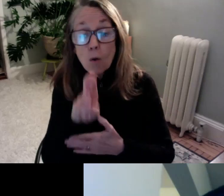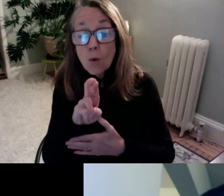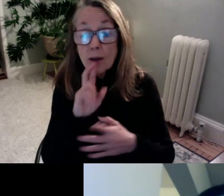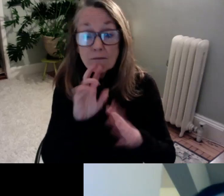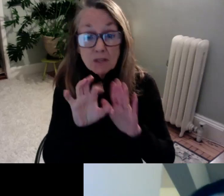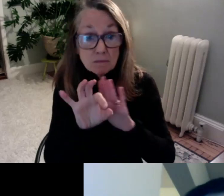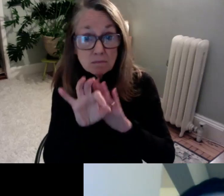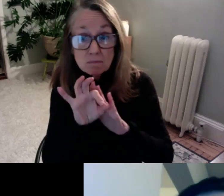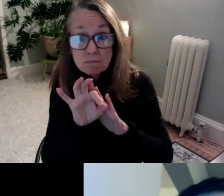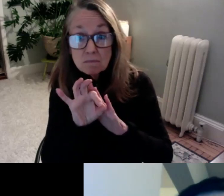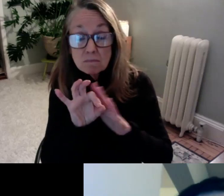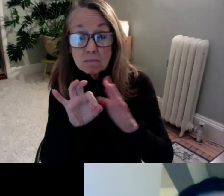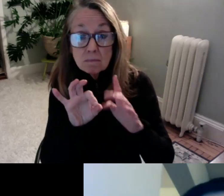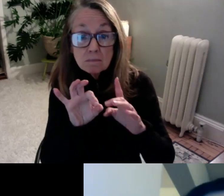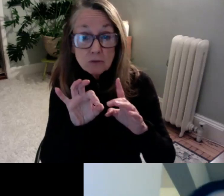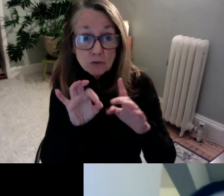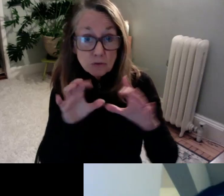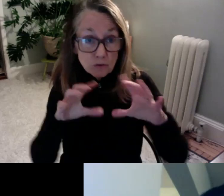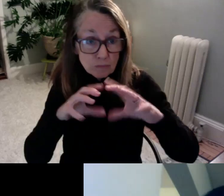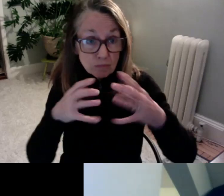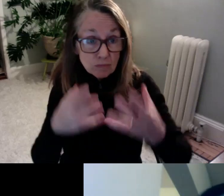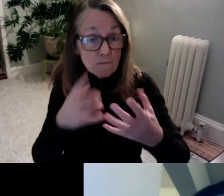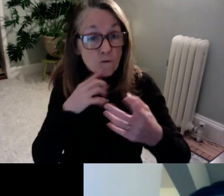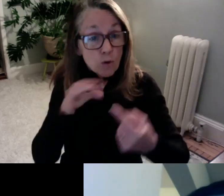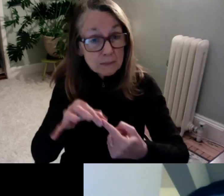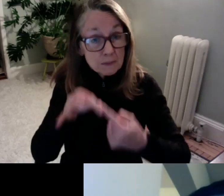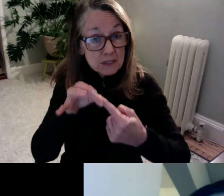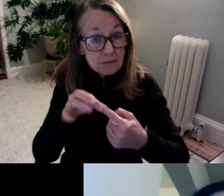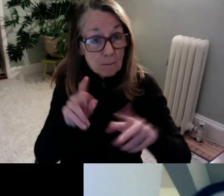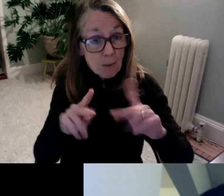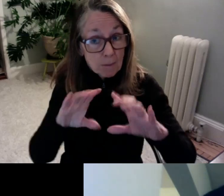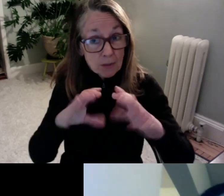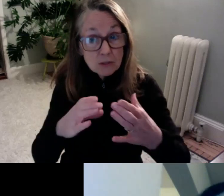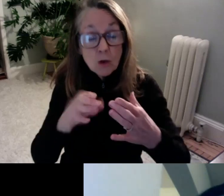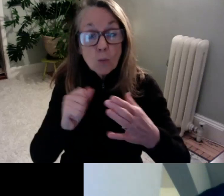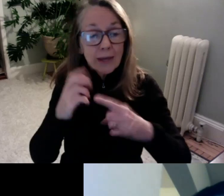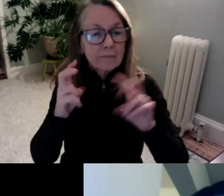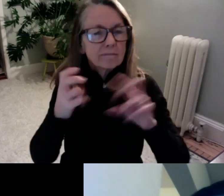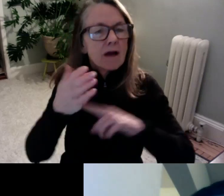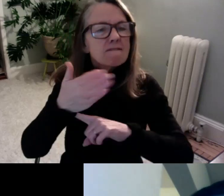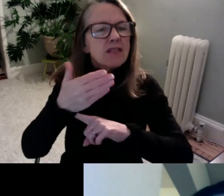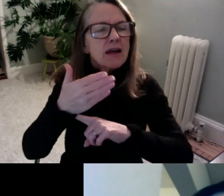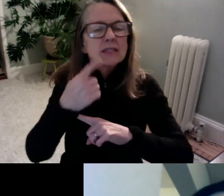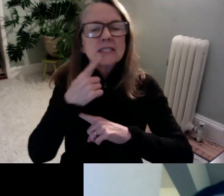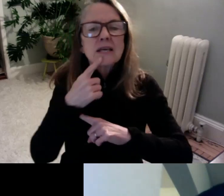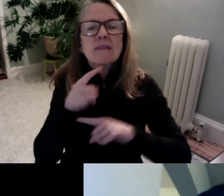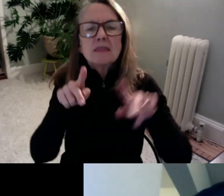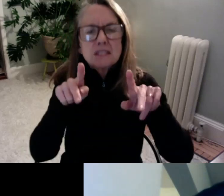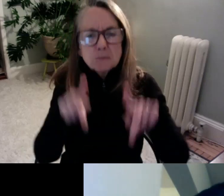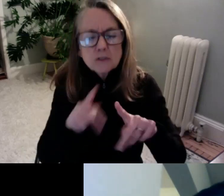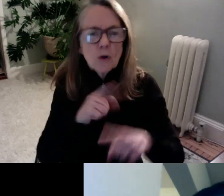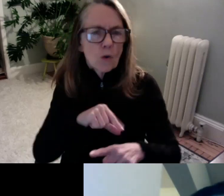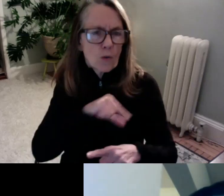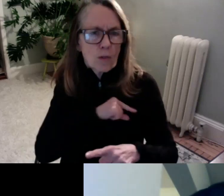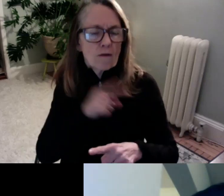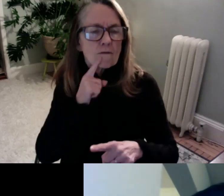state programs for specific populations, we would be able to get a flag from them that says, yes, this person qualifies for this program, which means